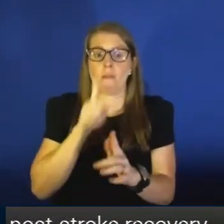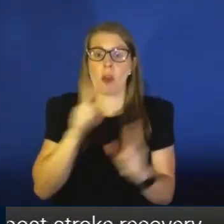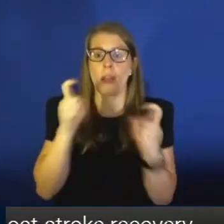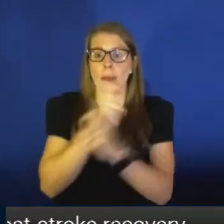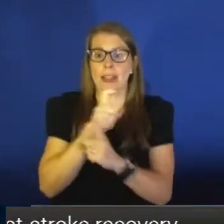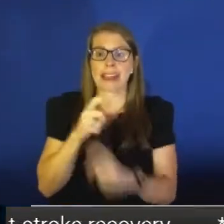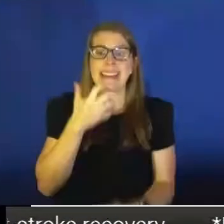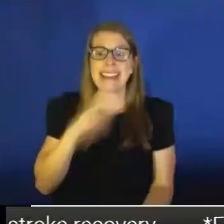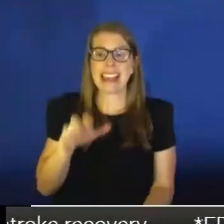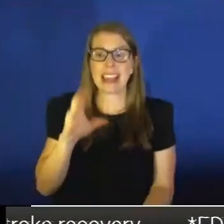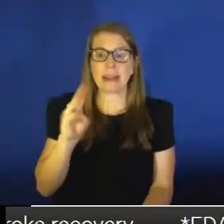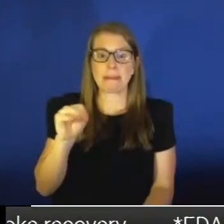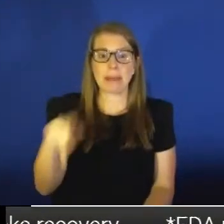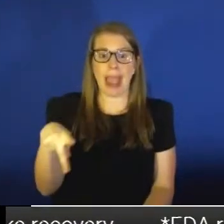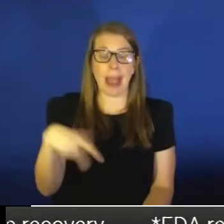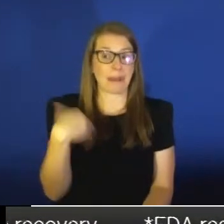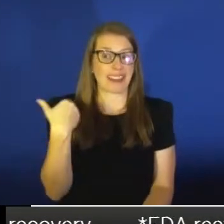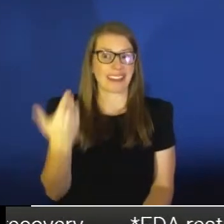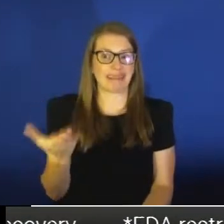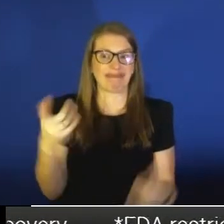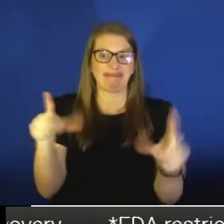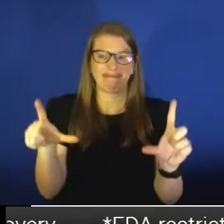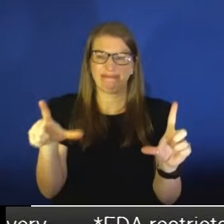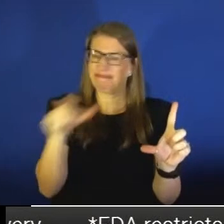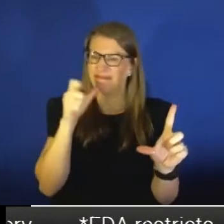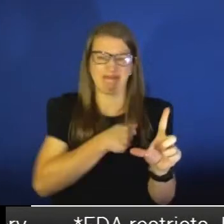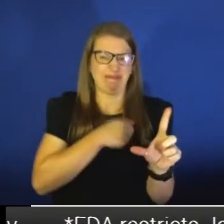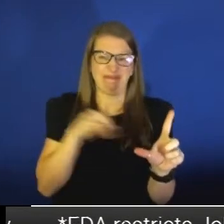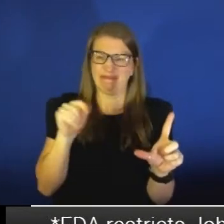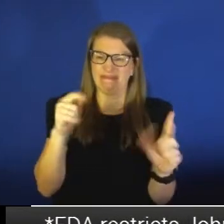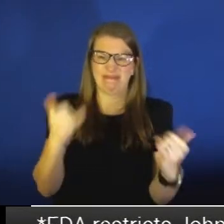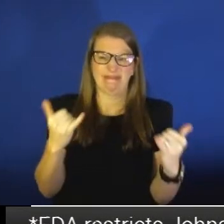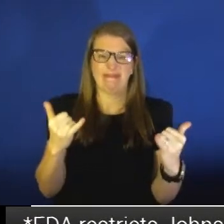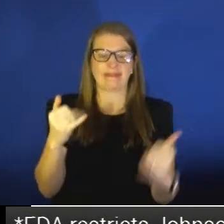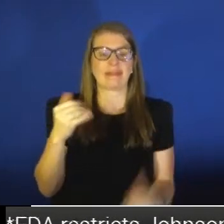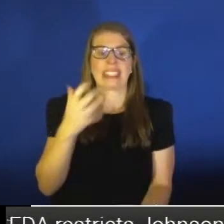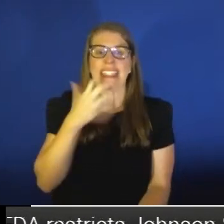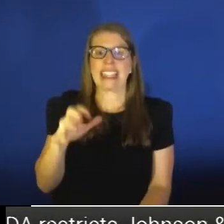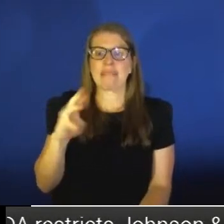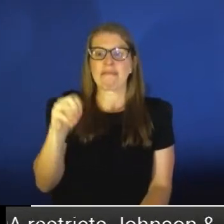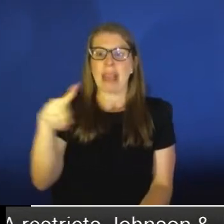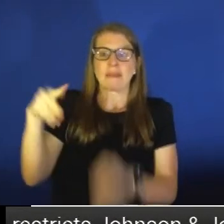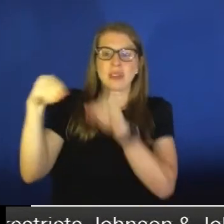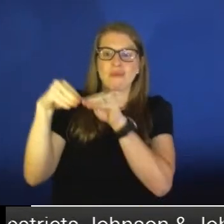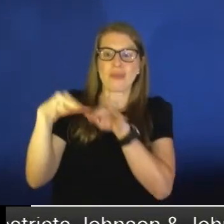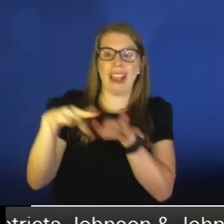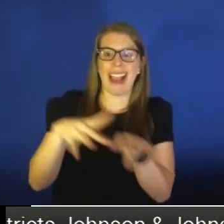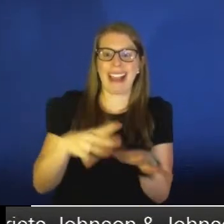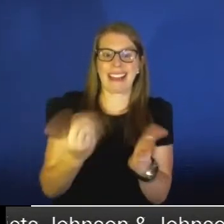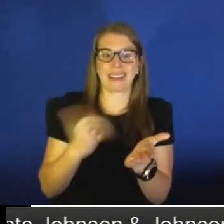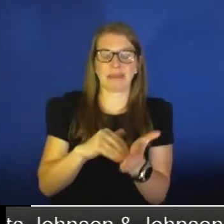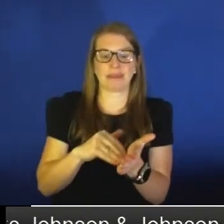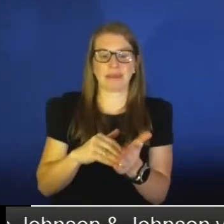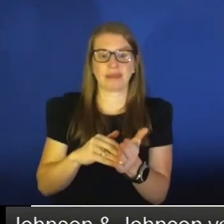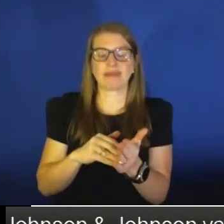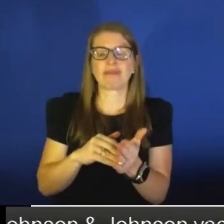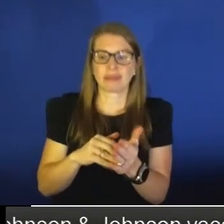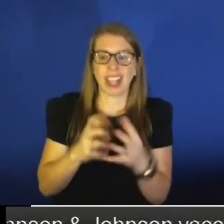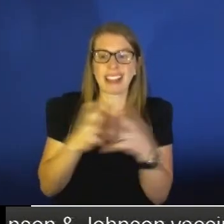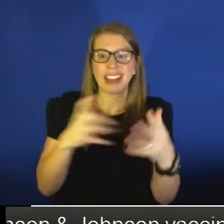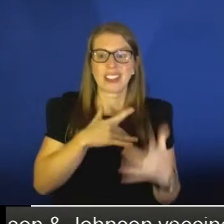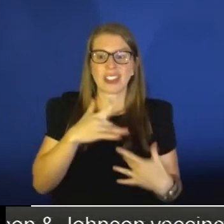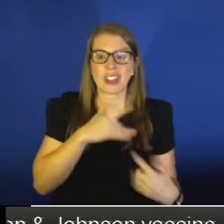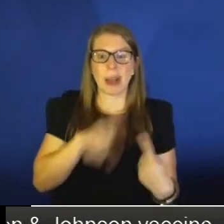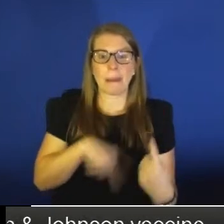All take a right, look at that. yeah, I know you love it. Yeah, I don't love it right now. All right. So the heat map is growing. Lots of concern out there about the rapid